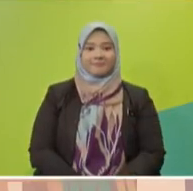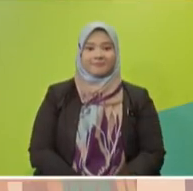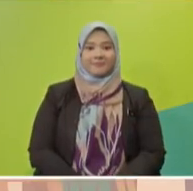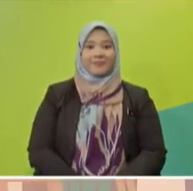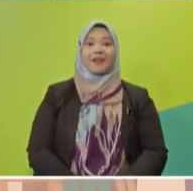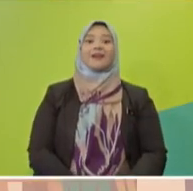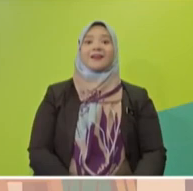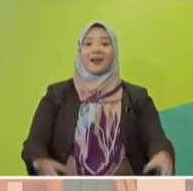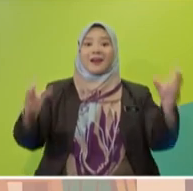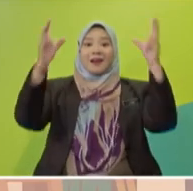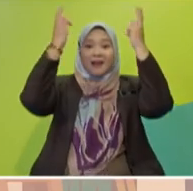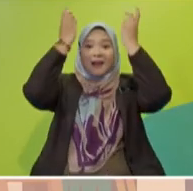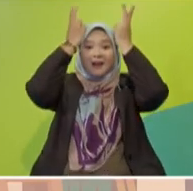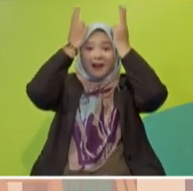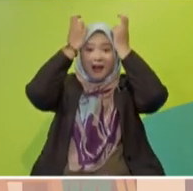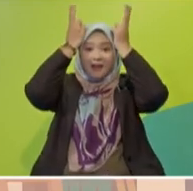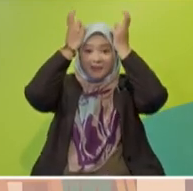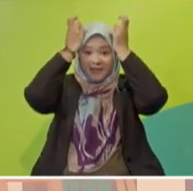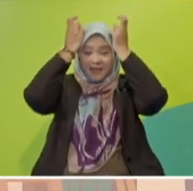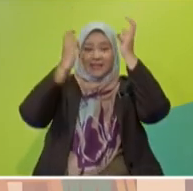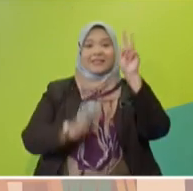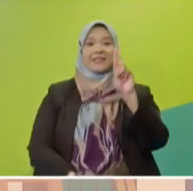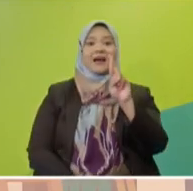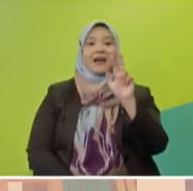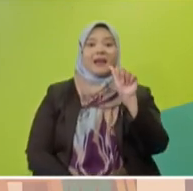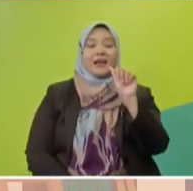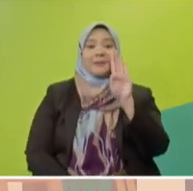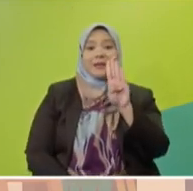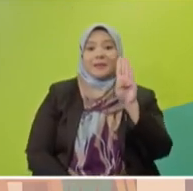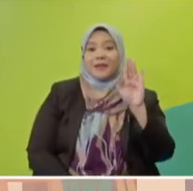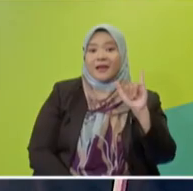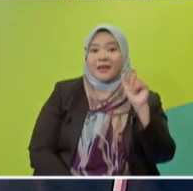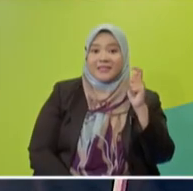Rabbit. Rabbit. Well done, Sashwina. Good job. Good.